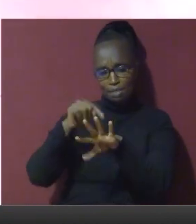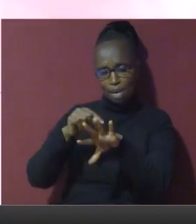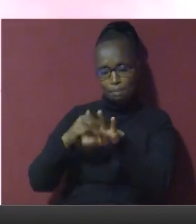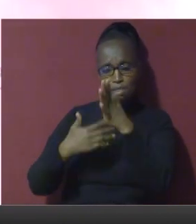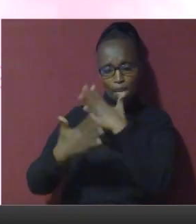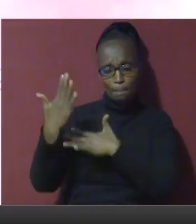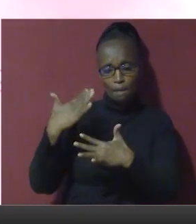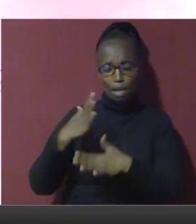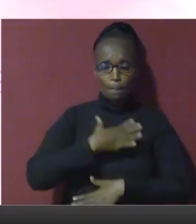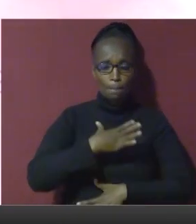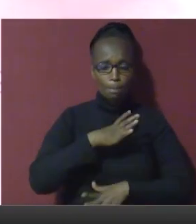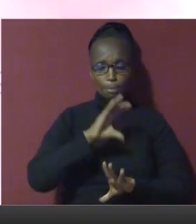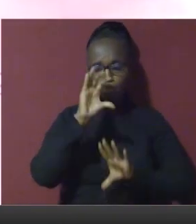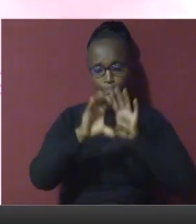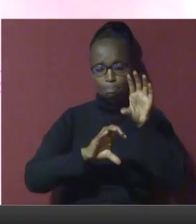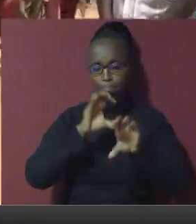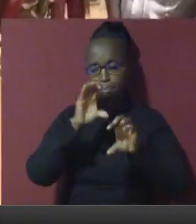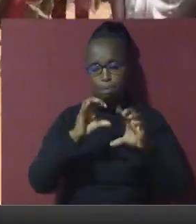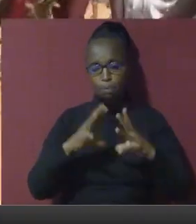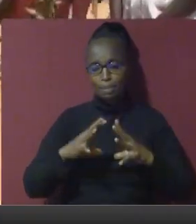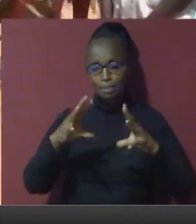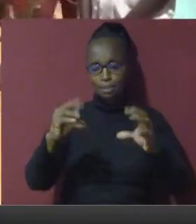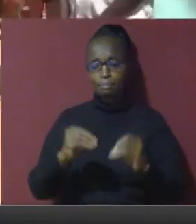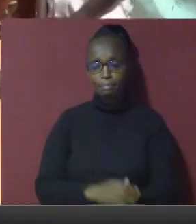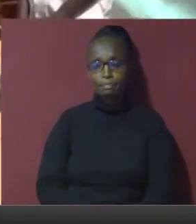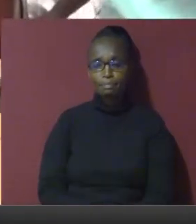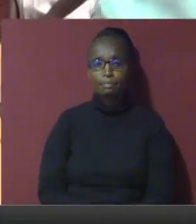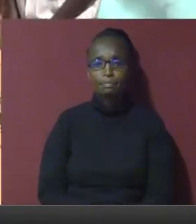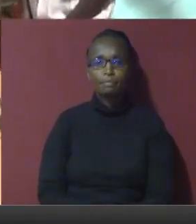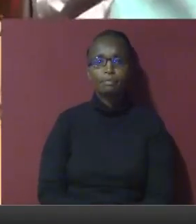nyuma, mifugo za watu zilikuanga zinapotea. Caroline Mwema, Undugu TV.